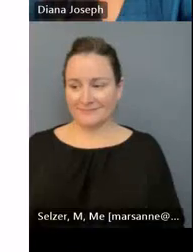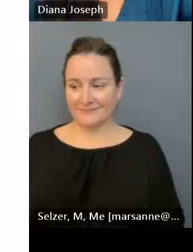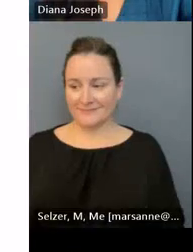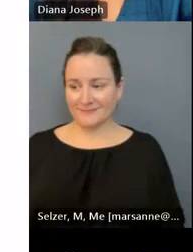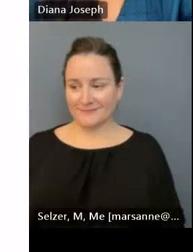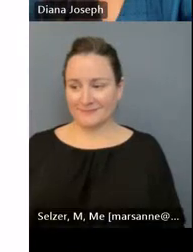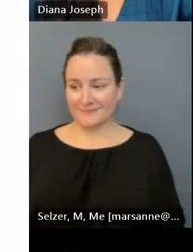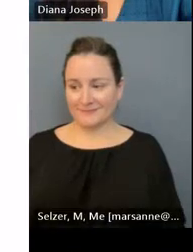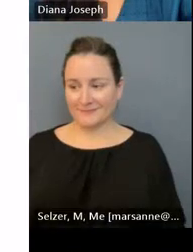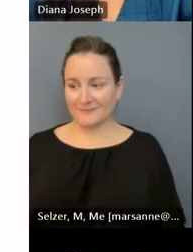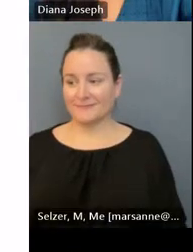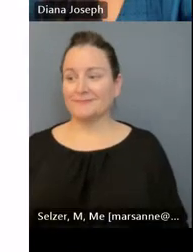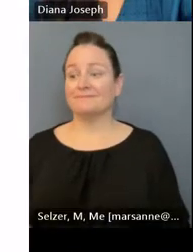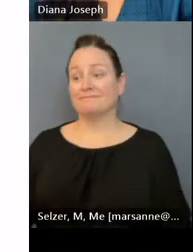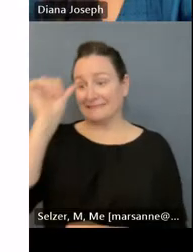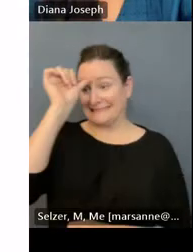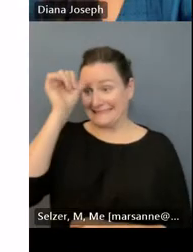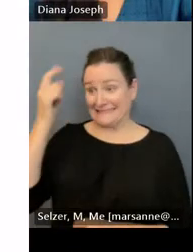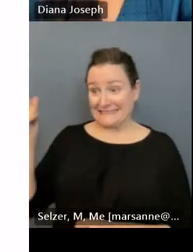from India.